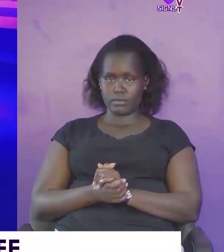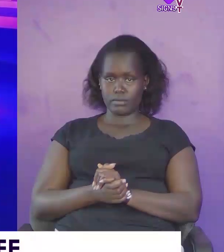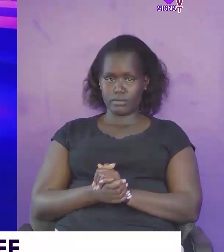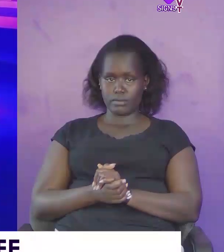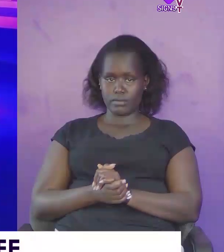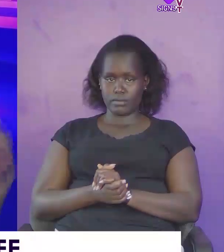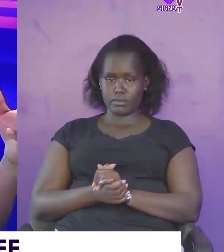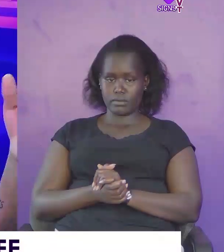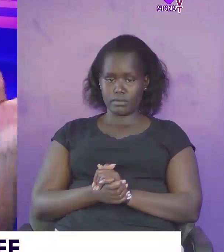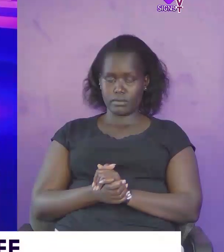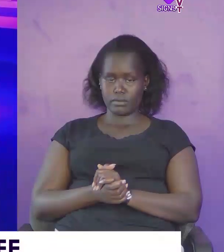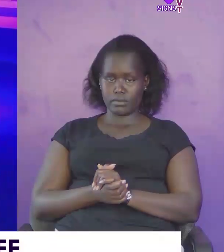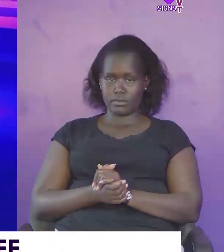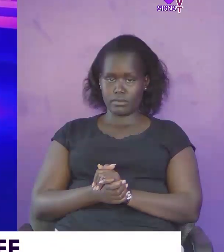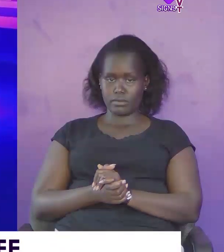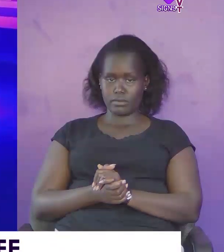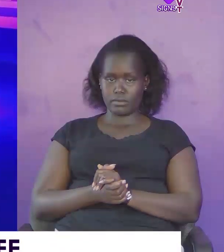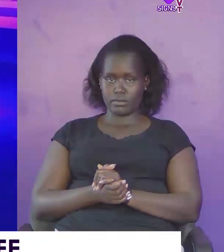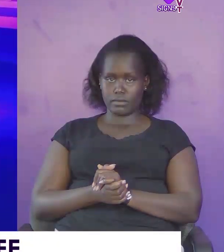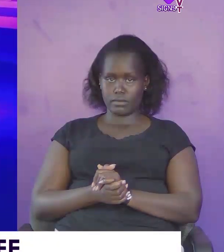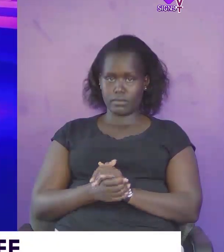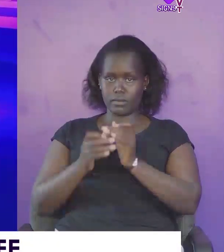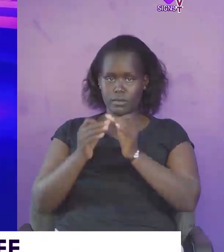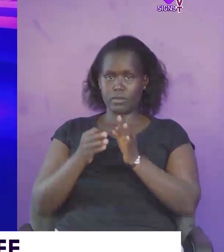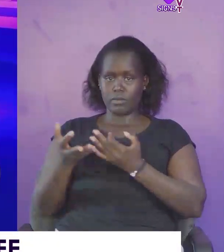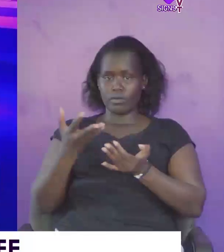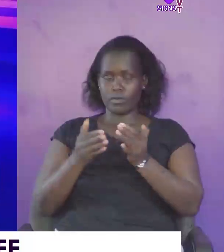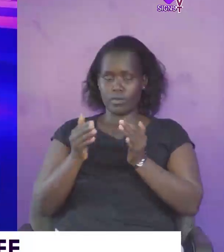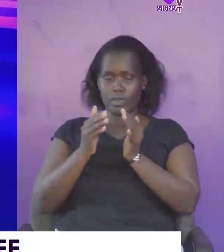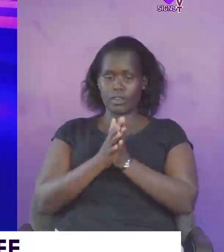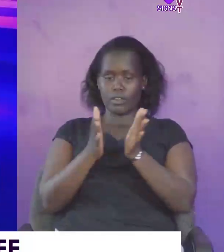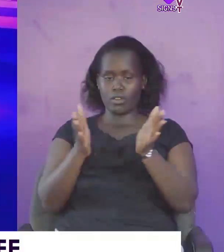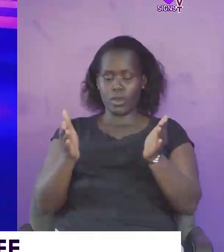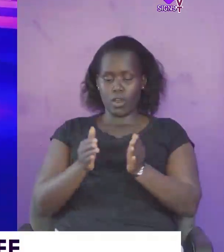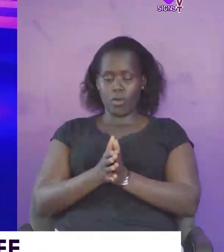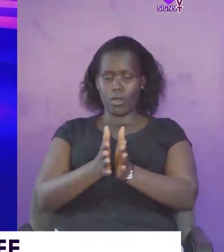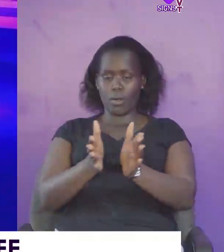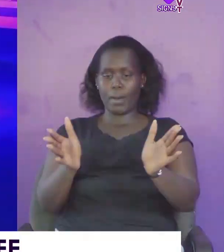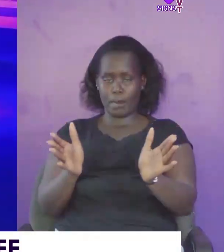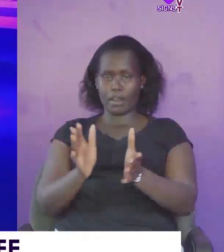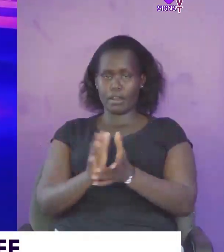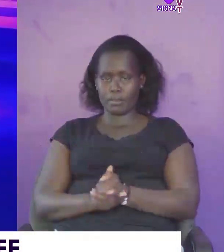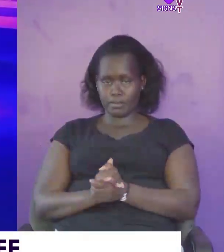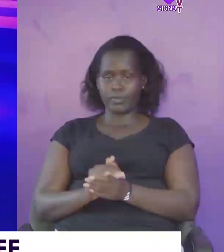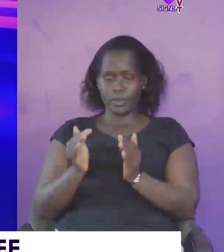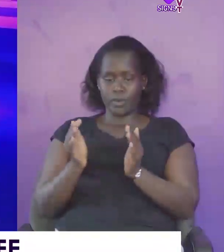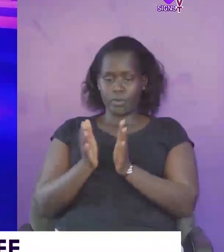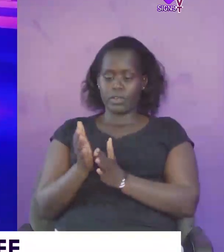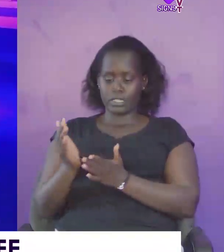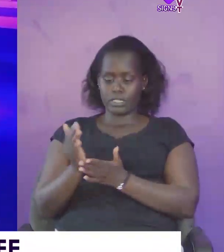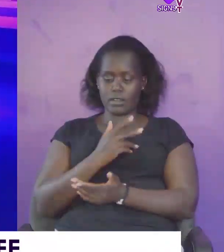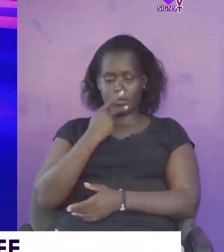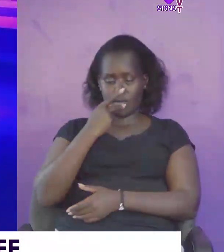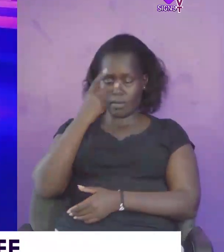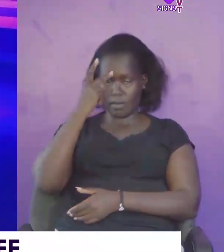it is more serene if they interact in the open or in the public. With some parents. With some parents,